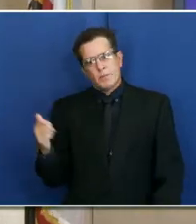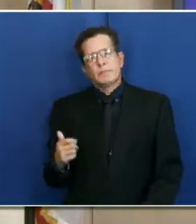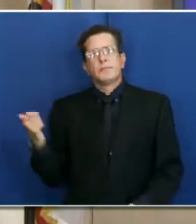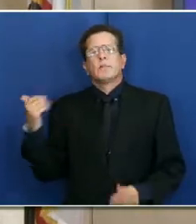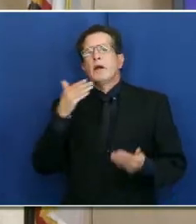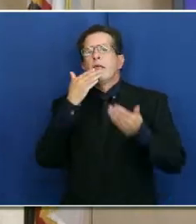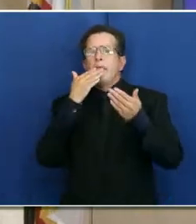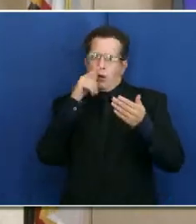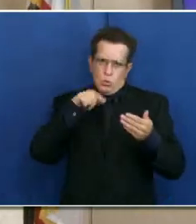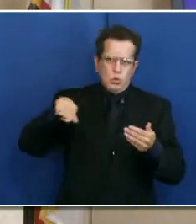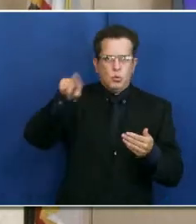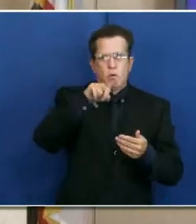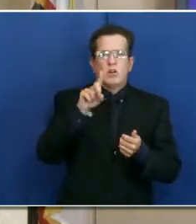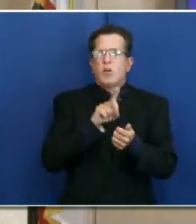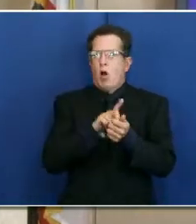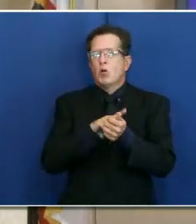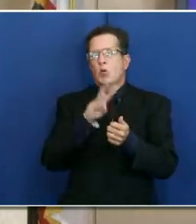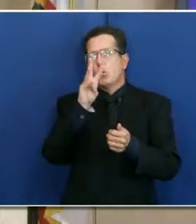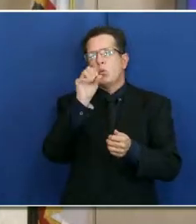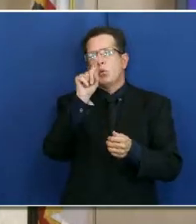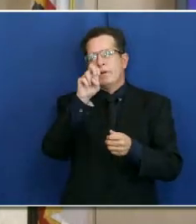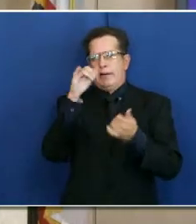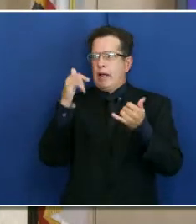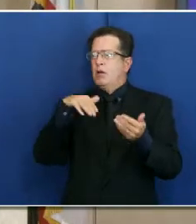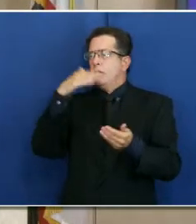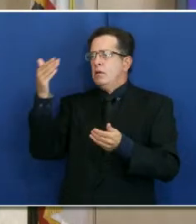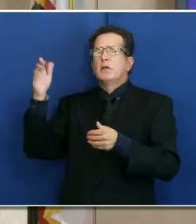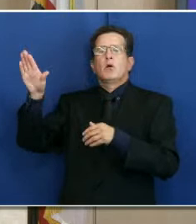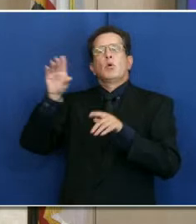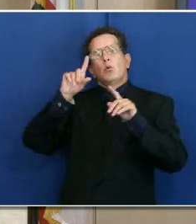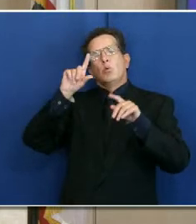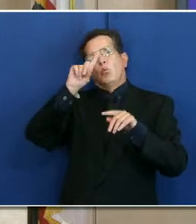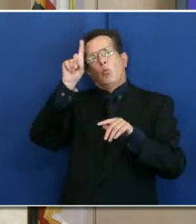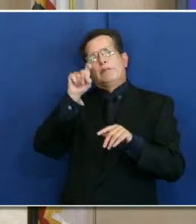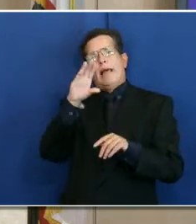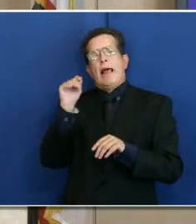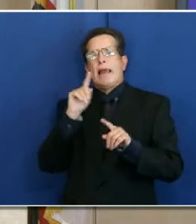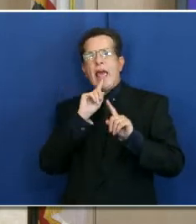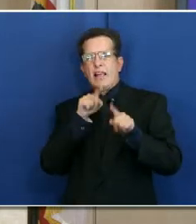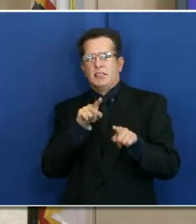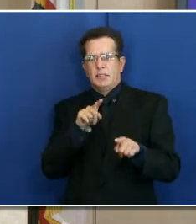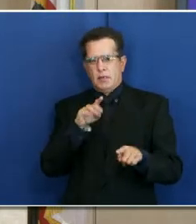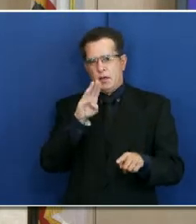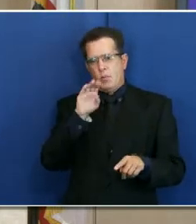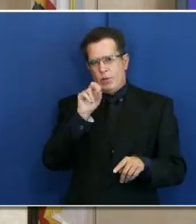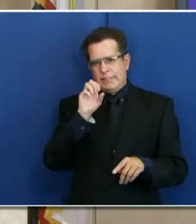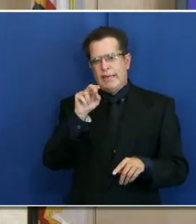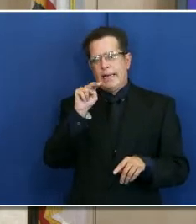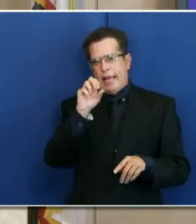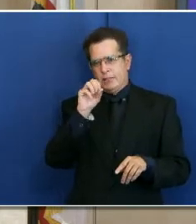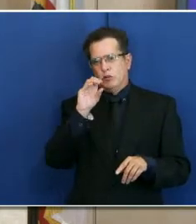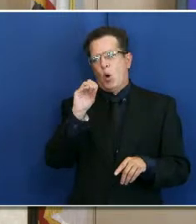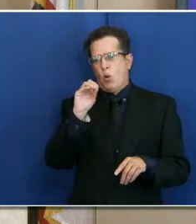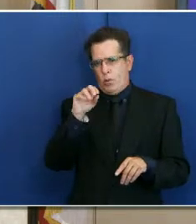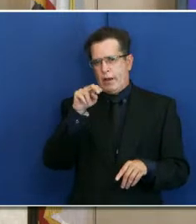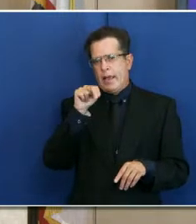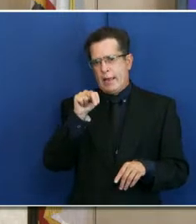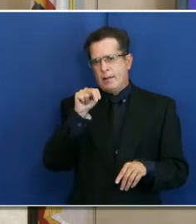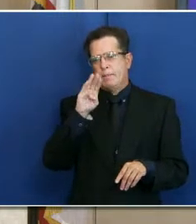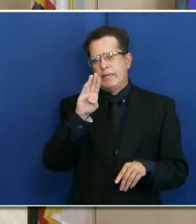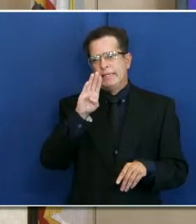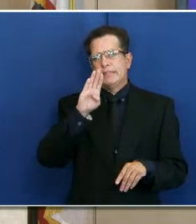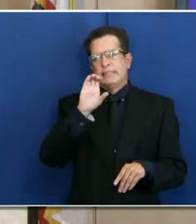Thank you, Dr. Wooten. We'll go directly to the media questions. Bridget Naso, NBC7.